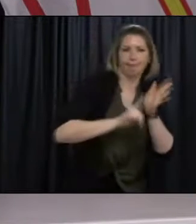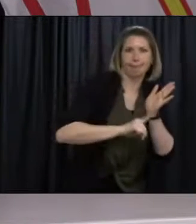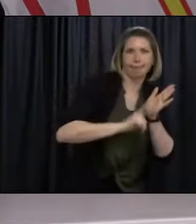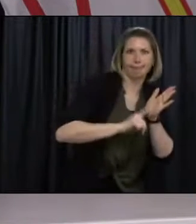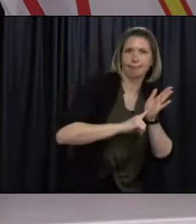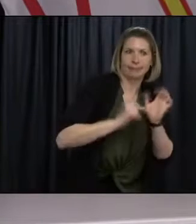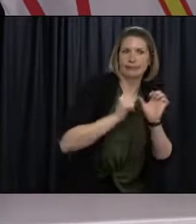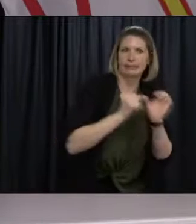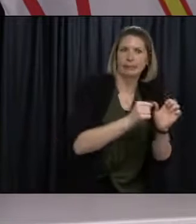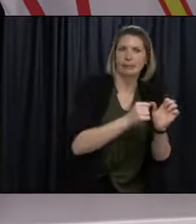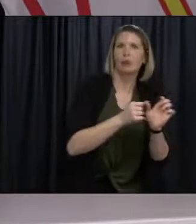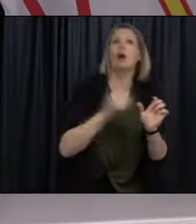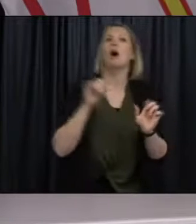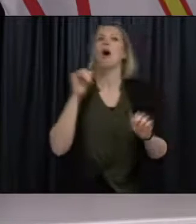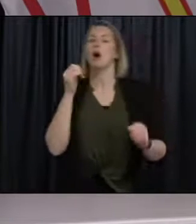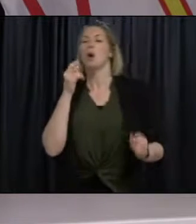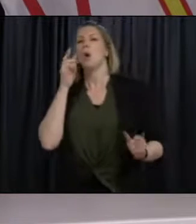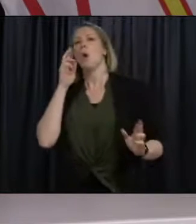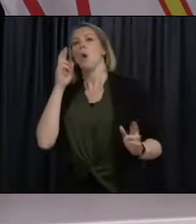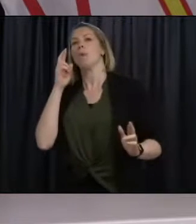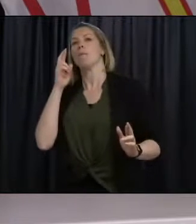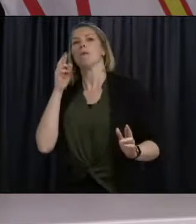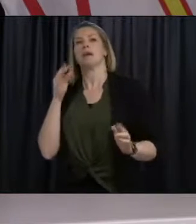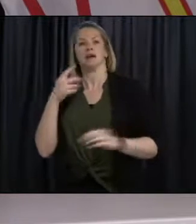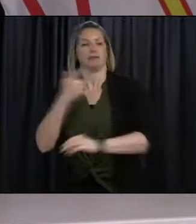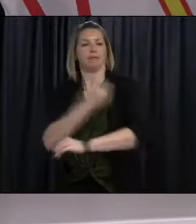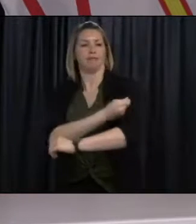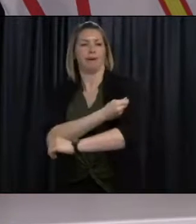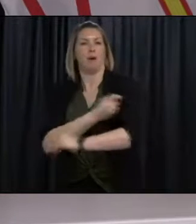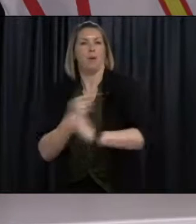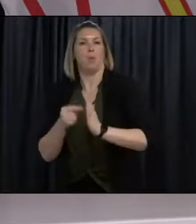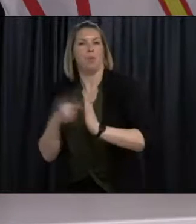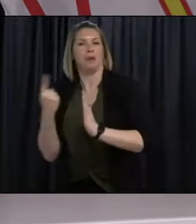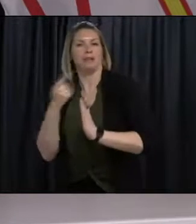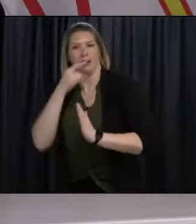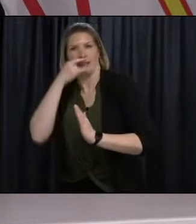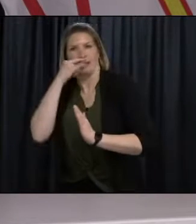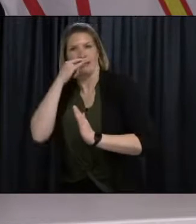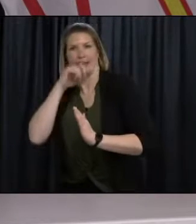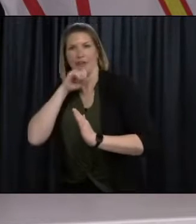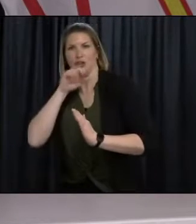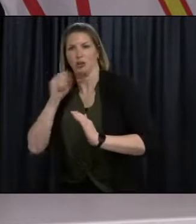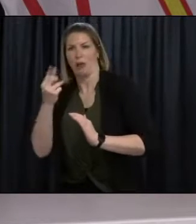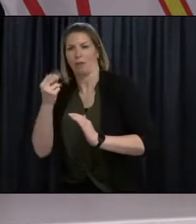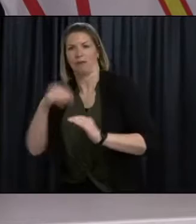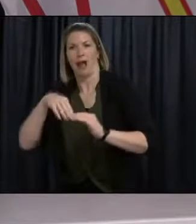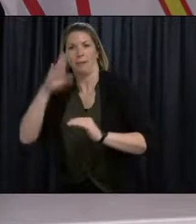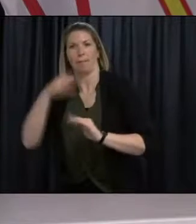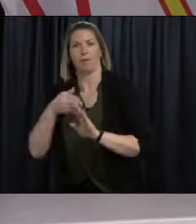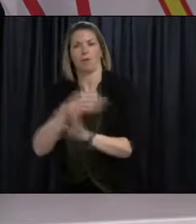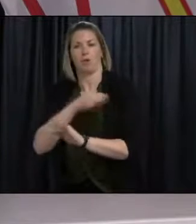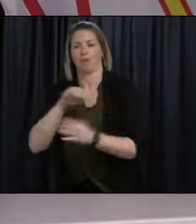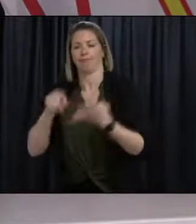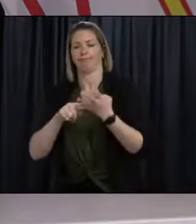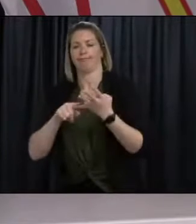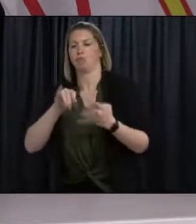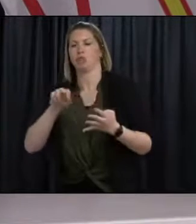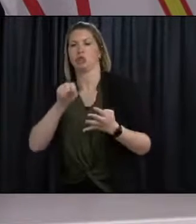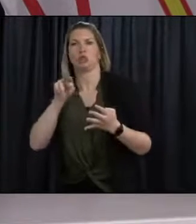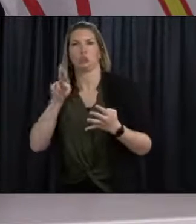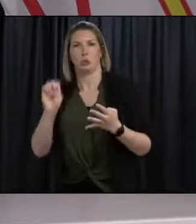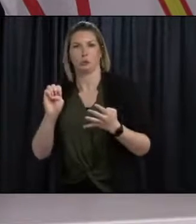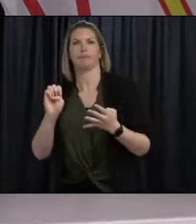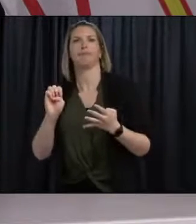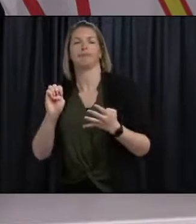first dose of vaccine before the end of the school year. As a recap, we have 6 new cases since yesterday's media advisory,